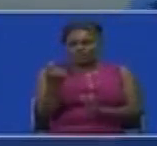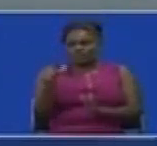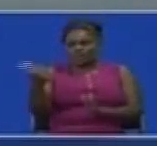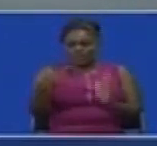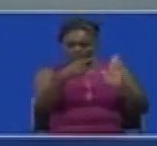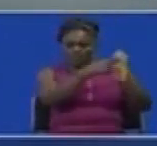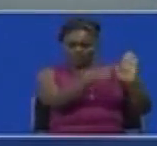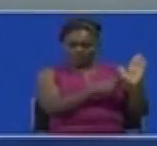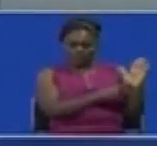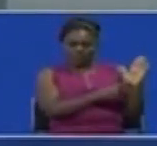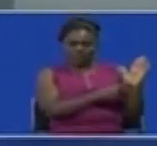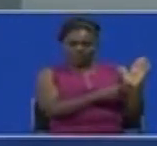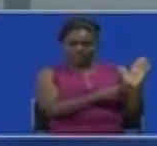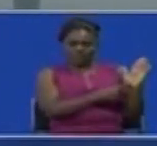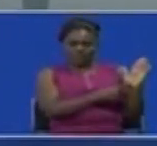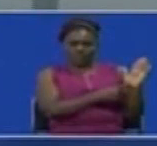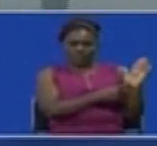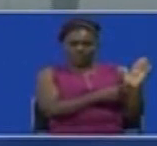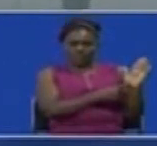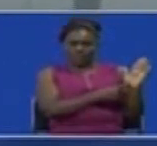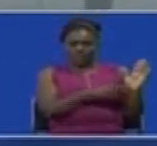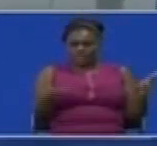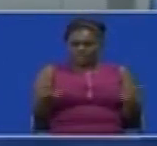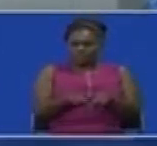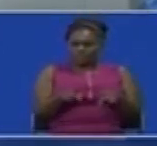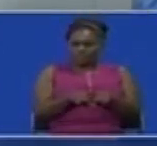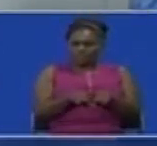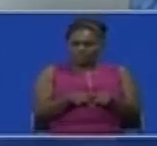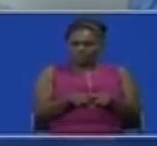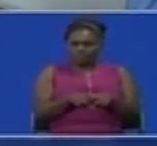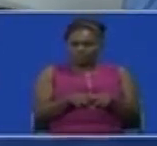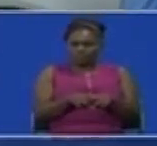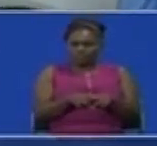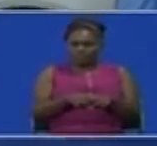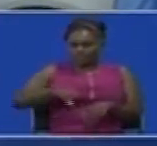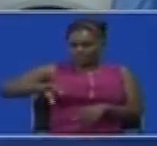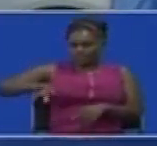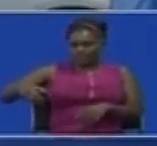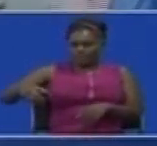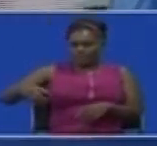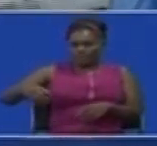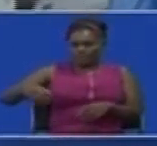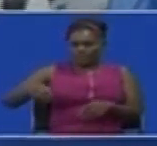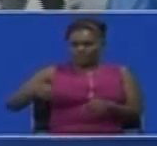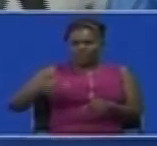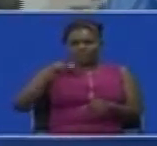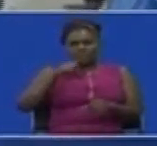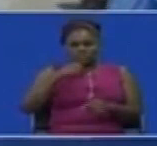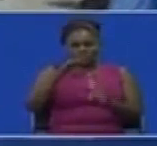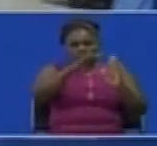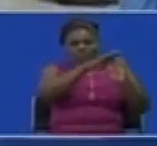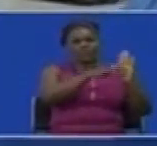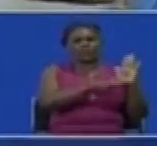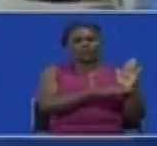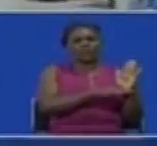that are emerging in this in the address of the senator was also the question of the urban renewal program that, of course, touches on housing here